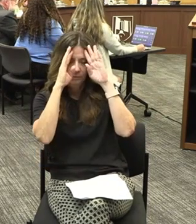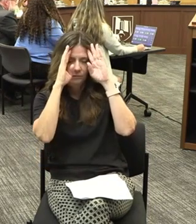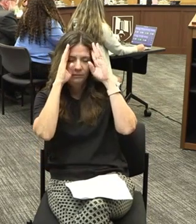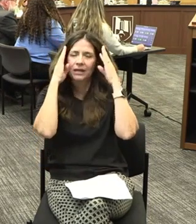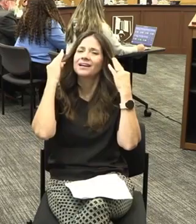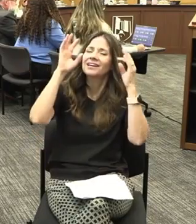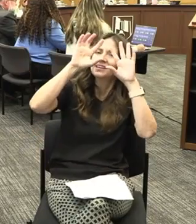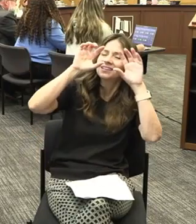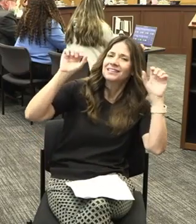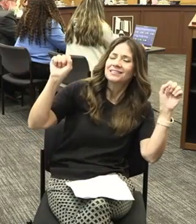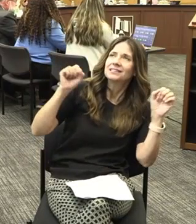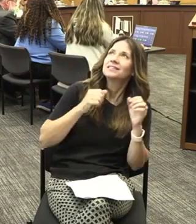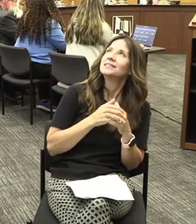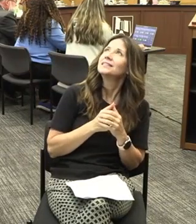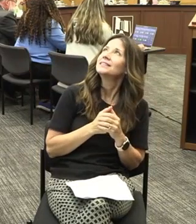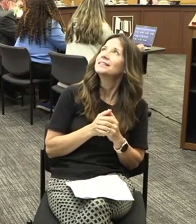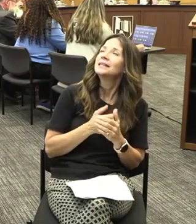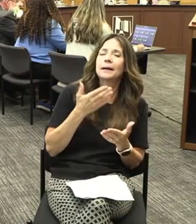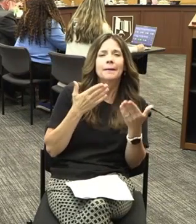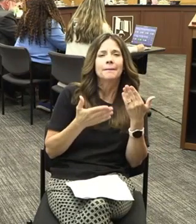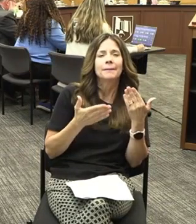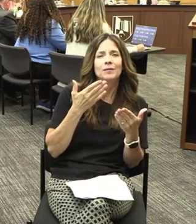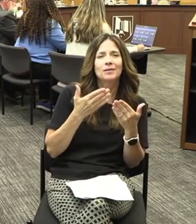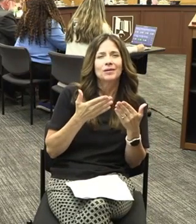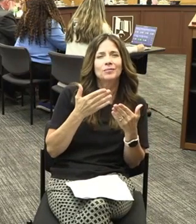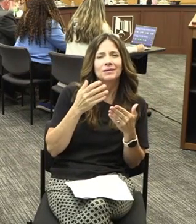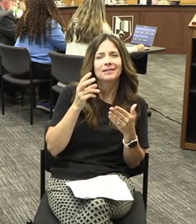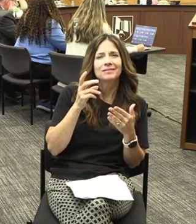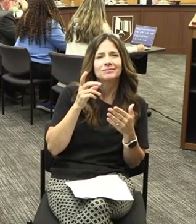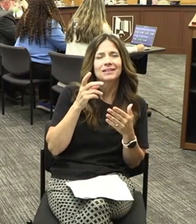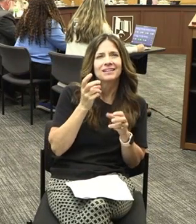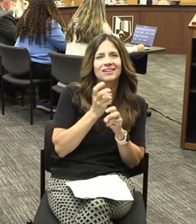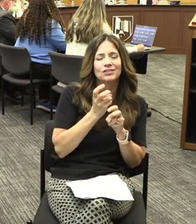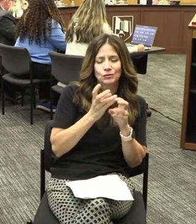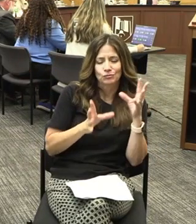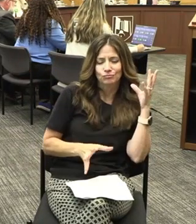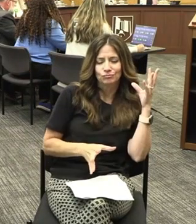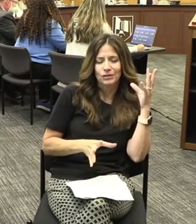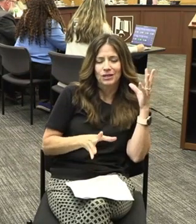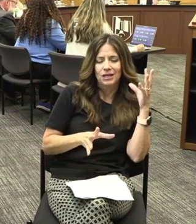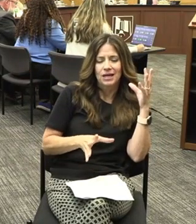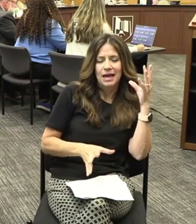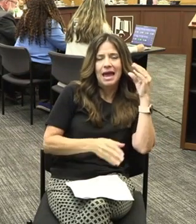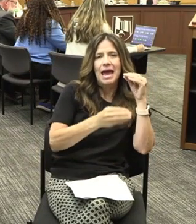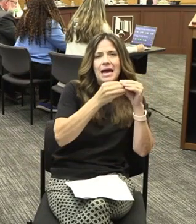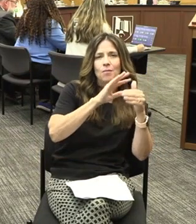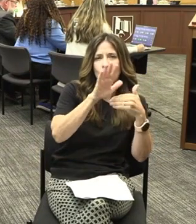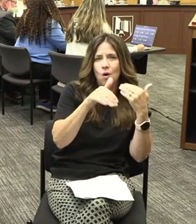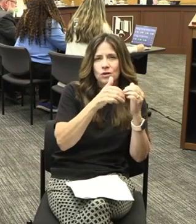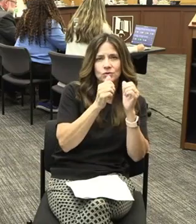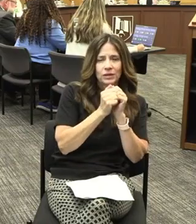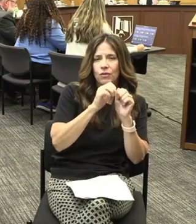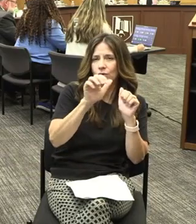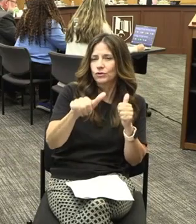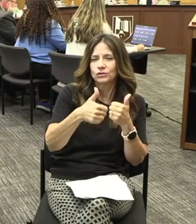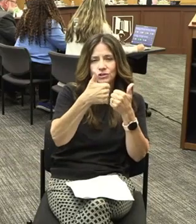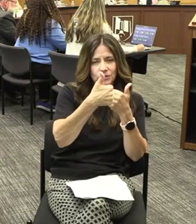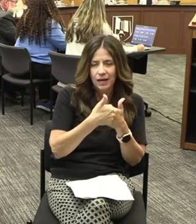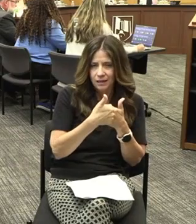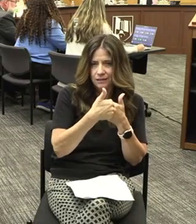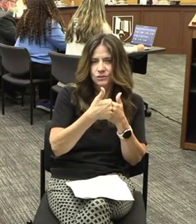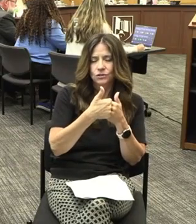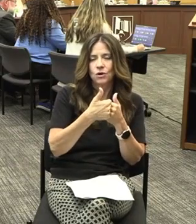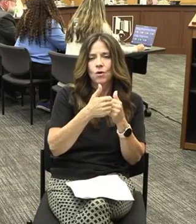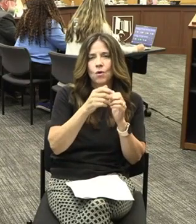It might be a bit misleading if we were to add all of them all together and produce them as one number. The board challenges or sets